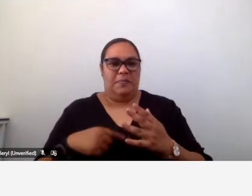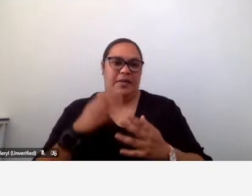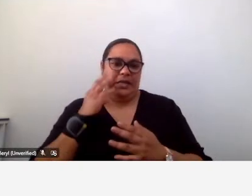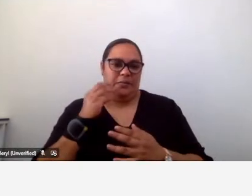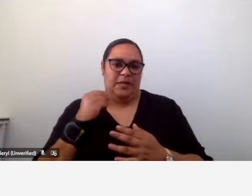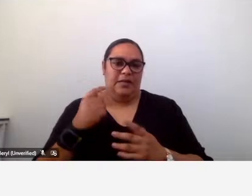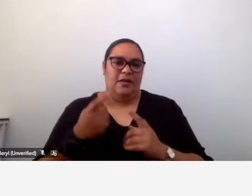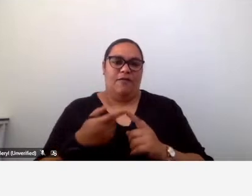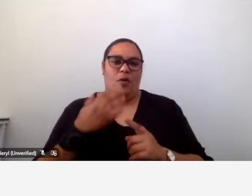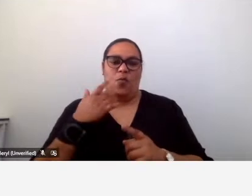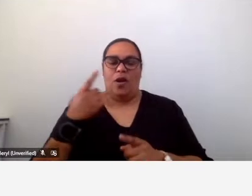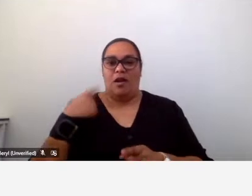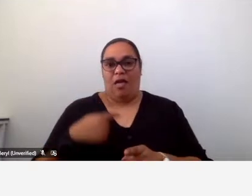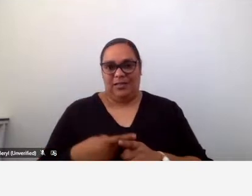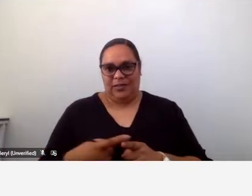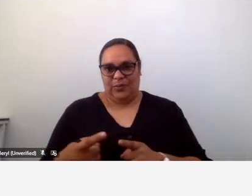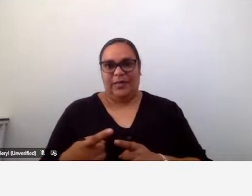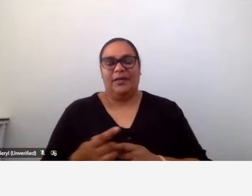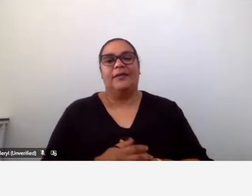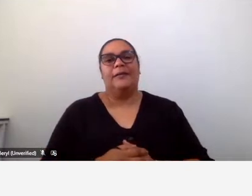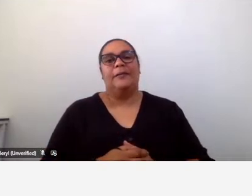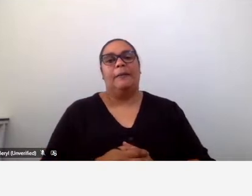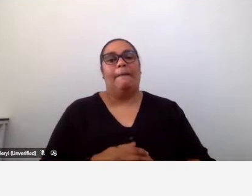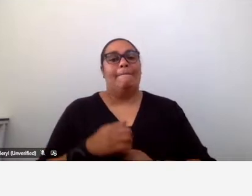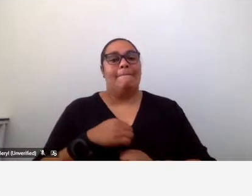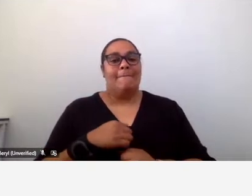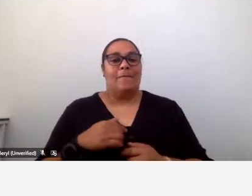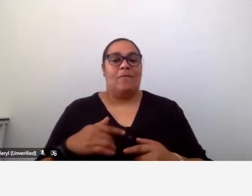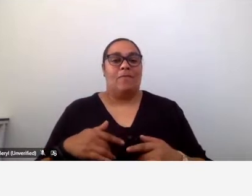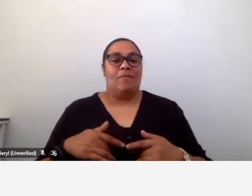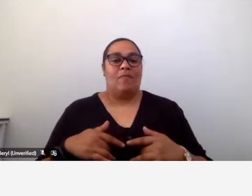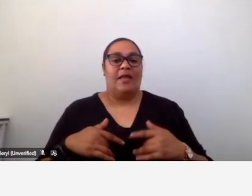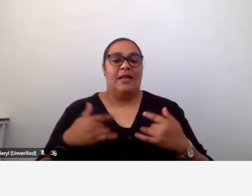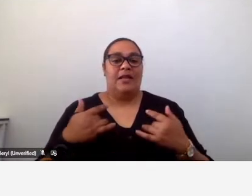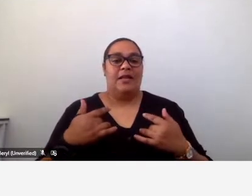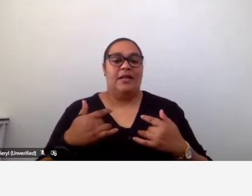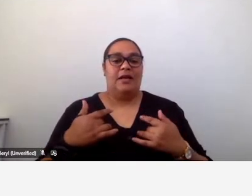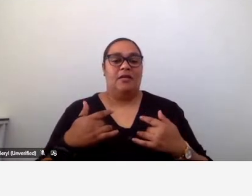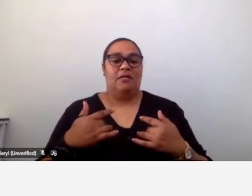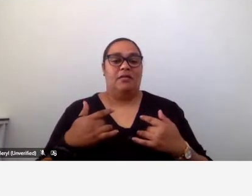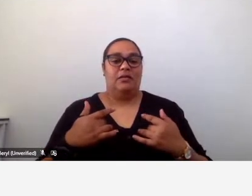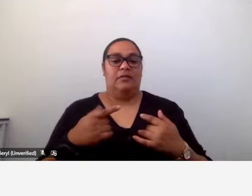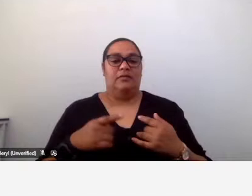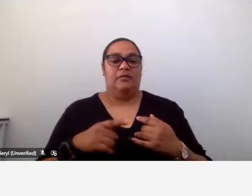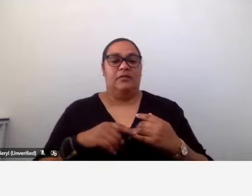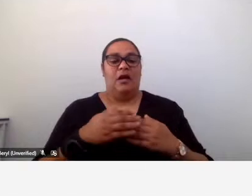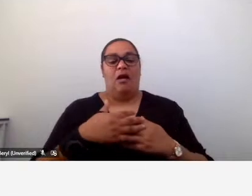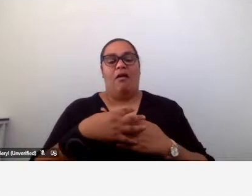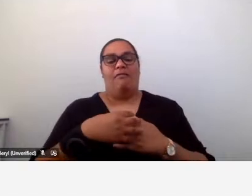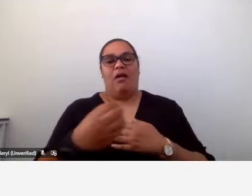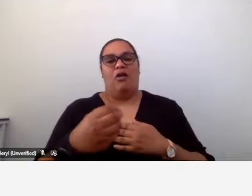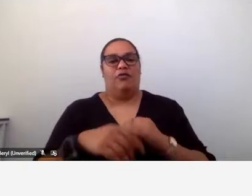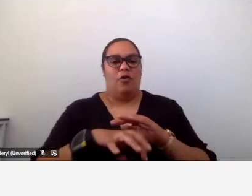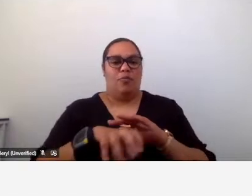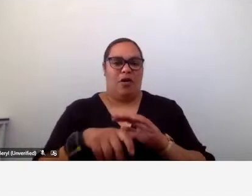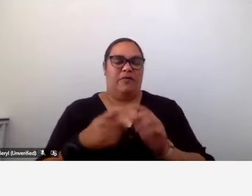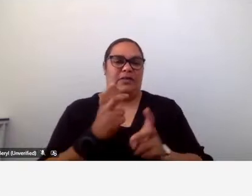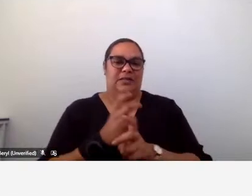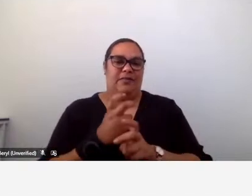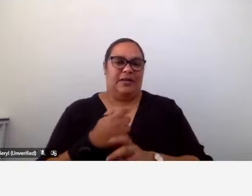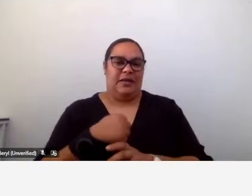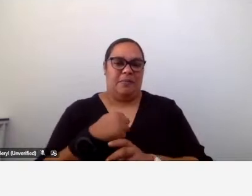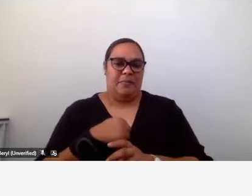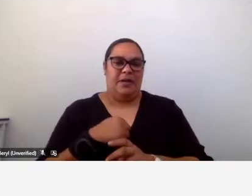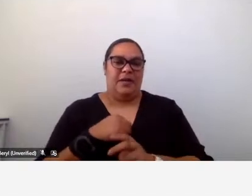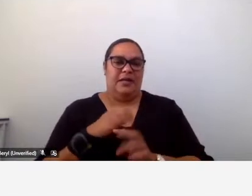almost since last week. I'm living in the outskirts of the province, and it's quite hectic for me in